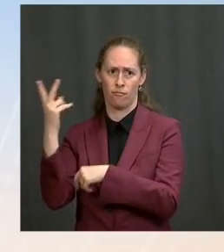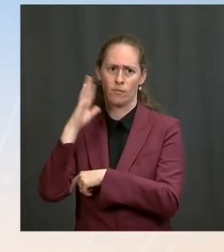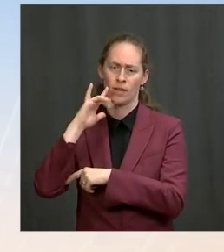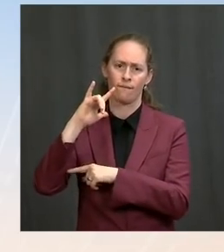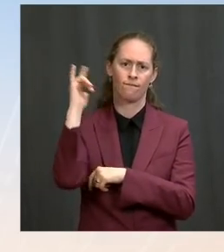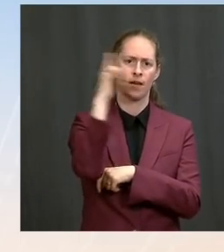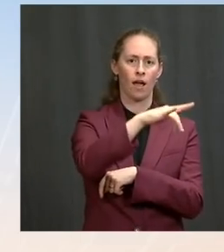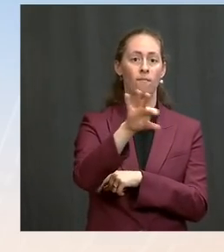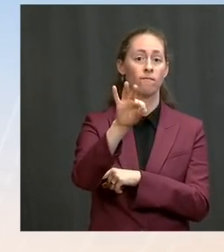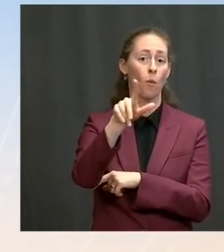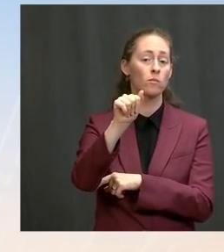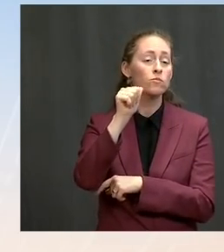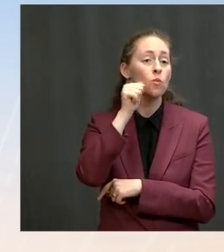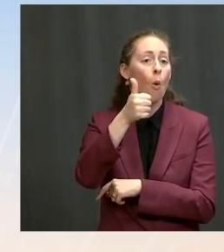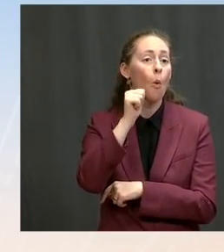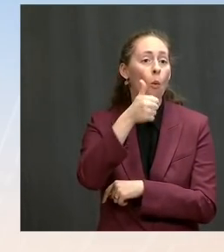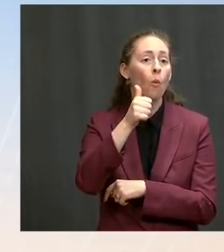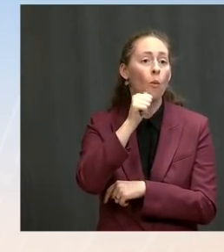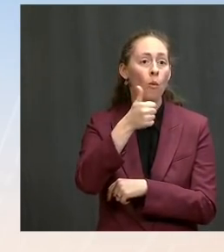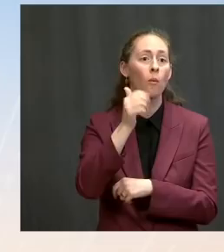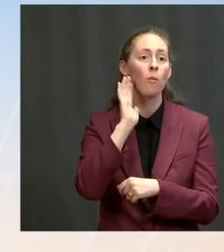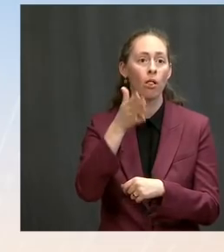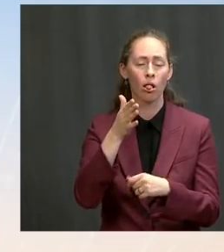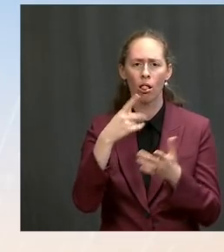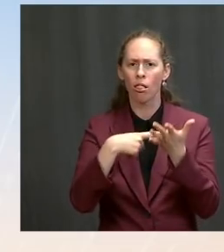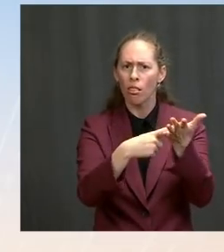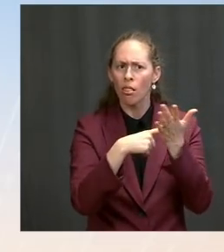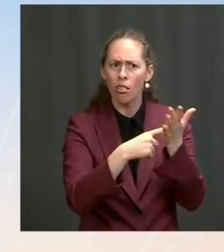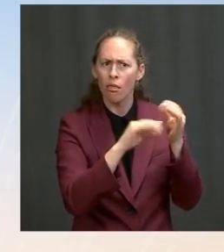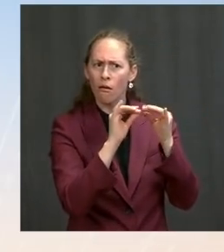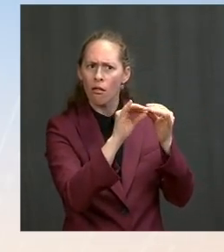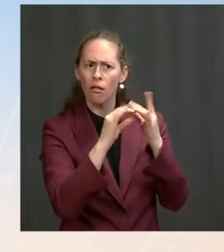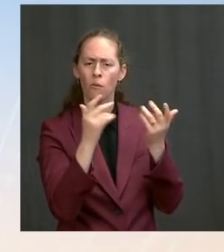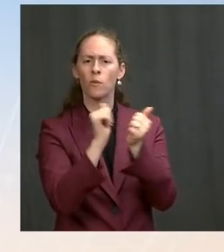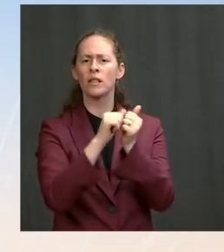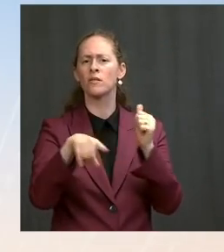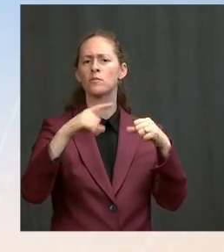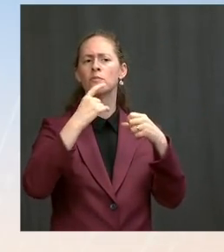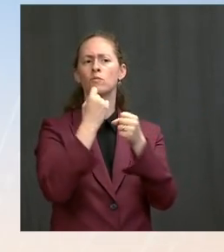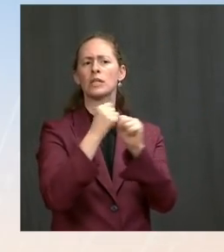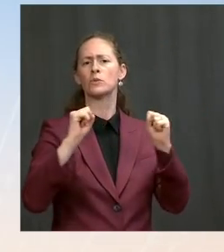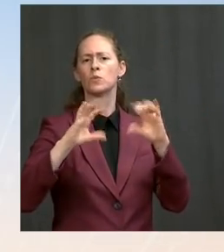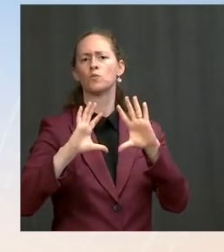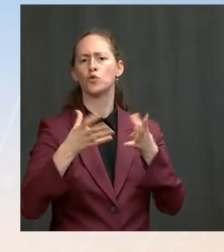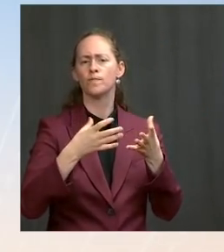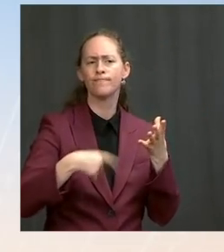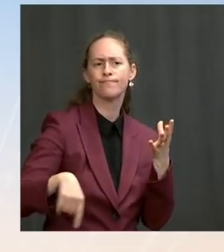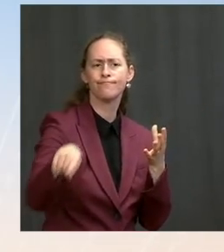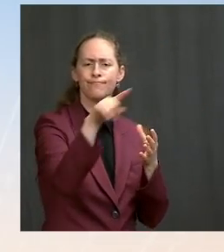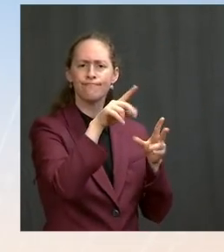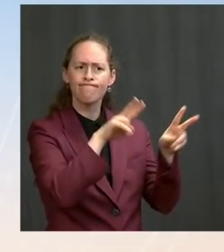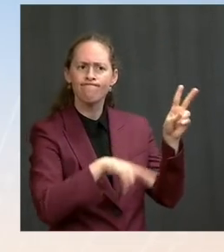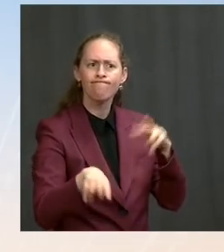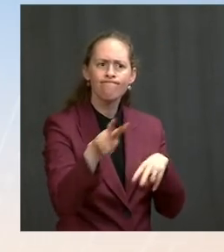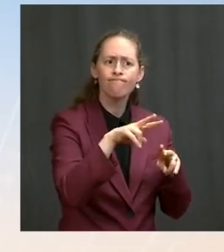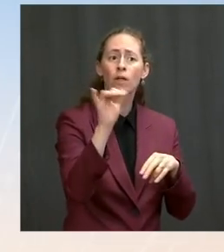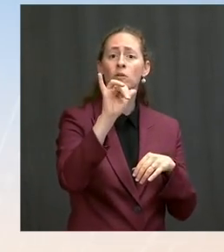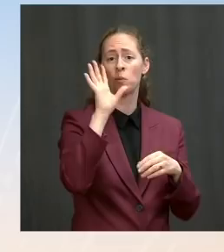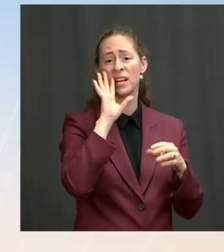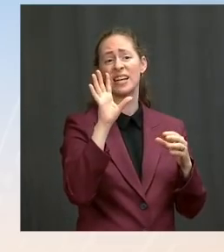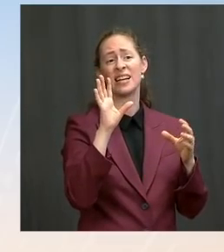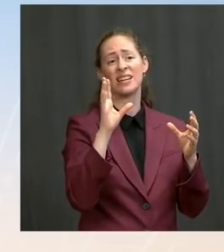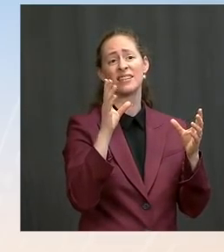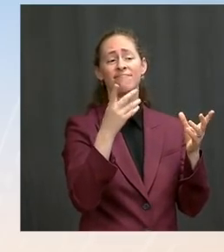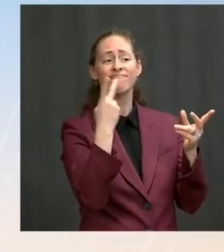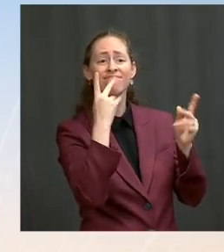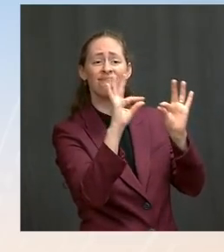heroic first responders, search and rescue teams, and everyone who's been working tirelessly around the clock. They will also meet with families who have been forced to endure this